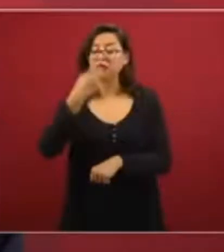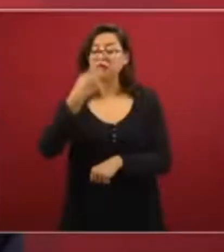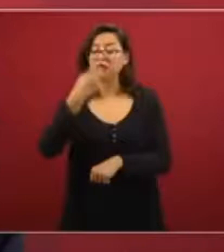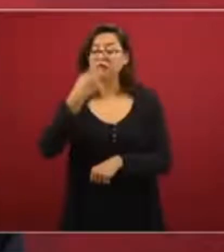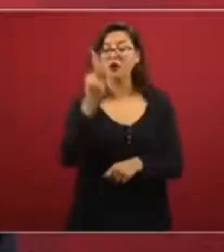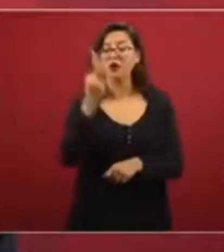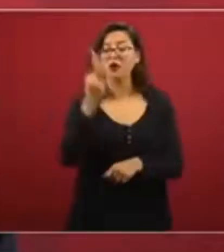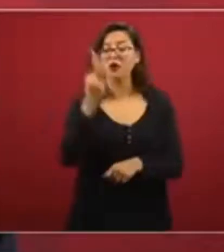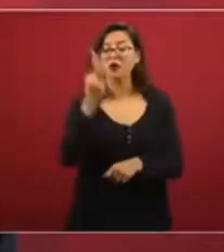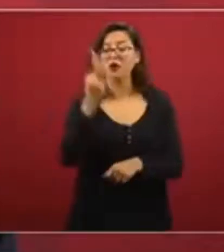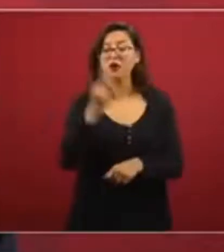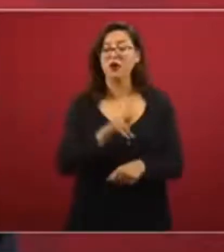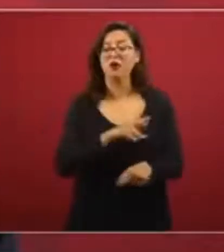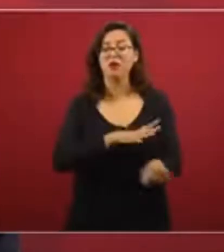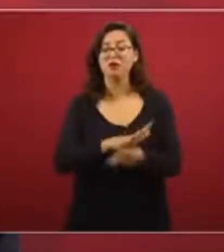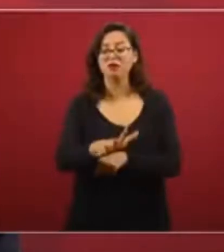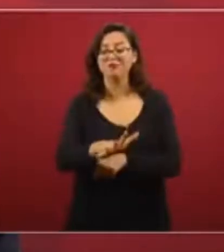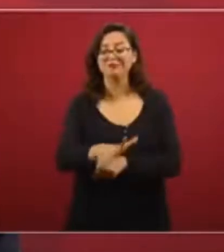corruption.